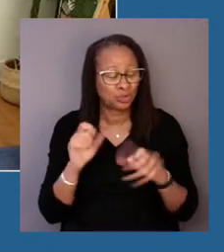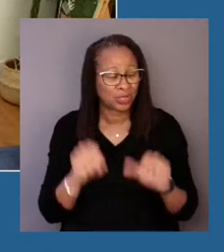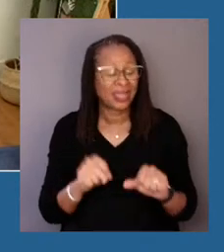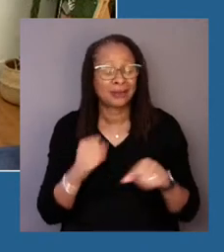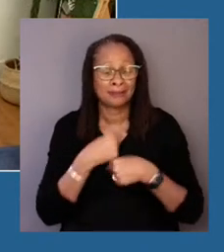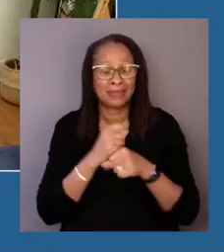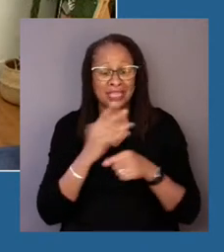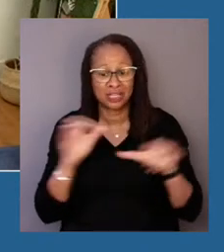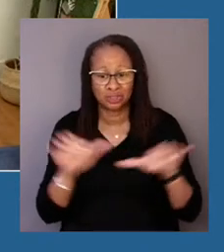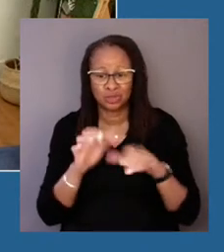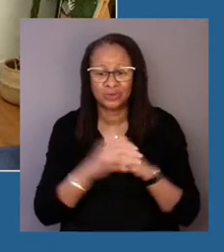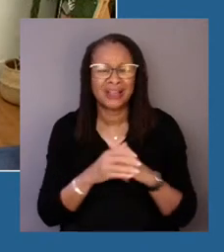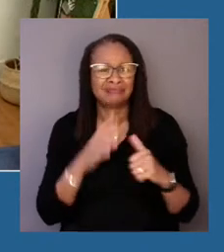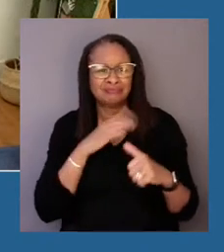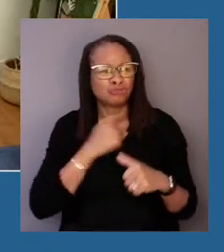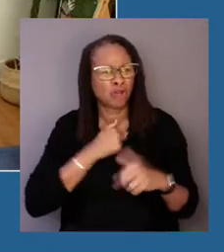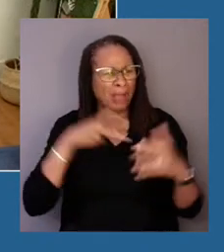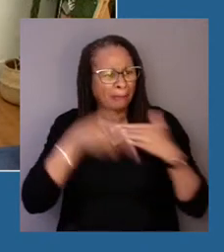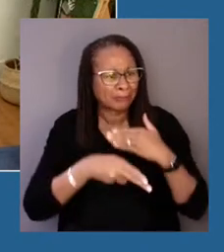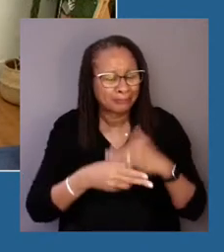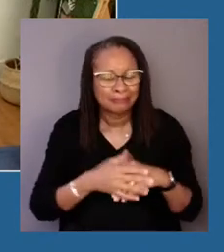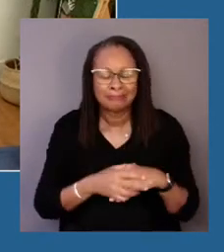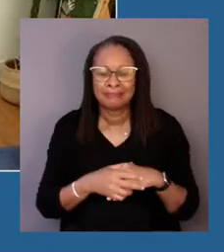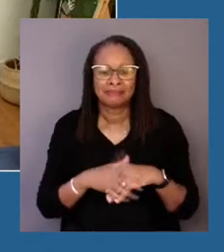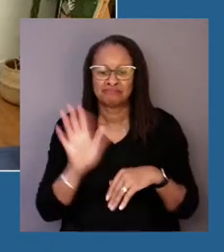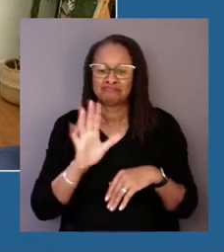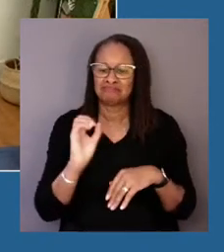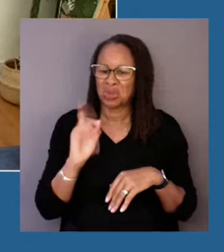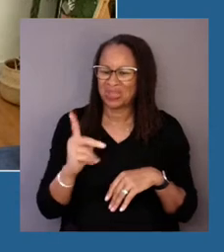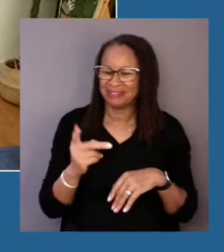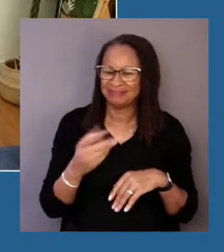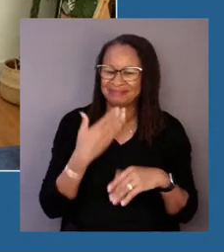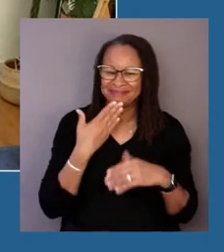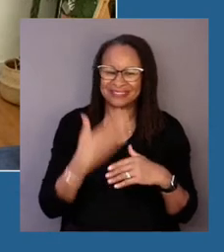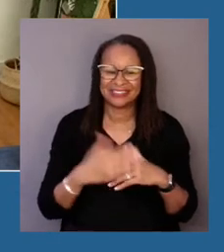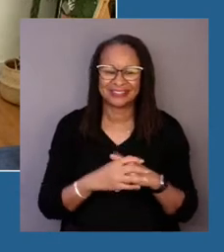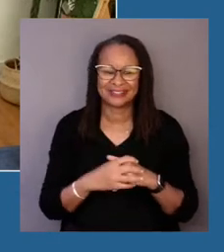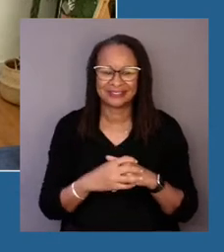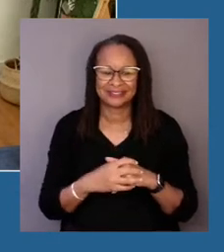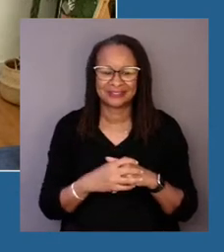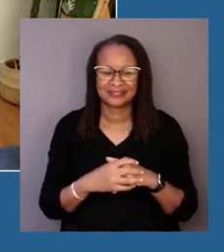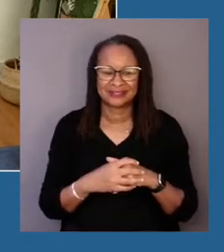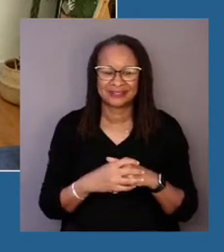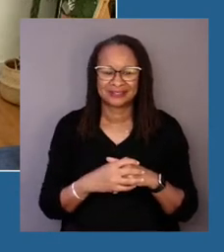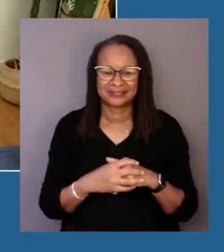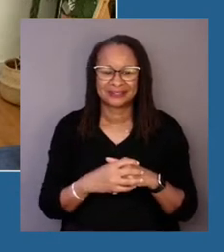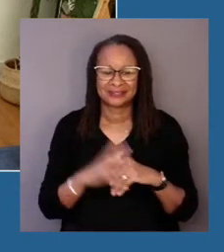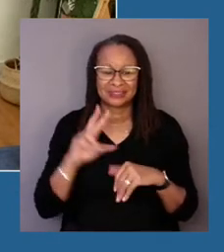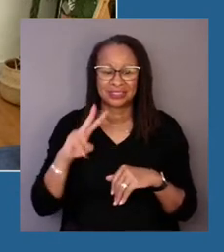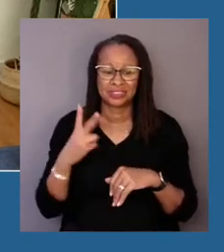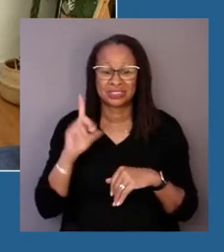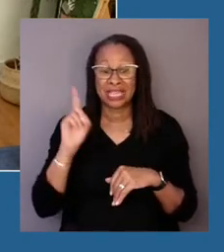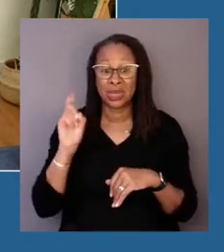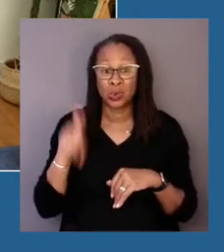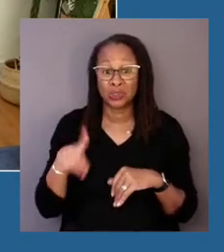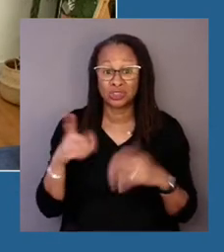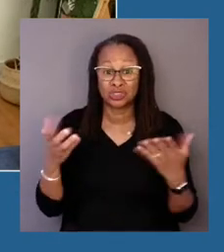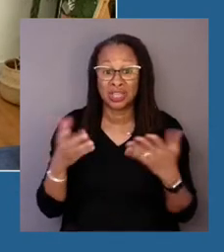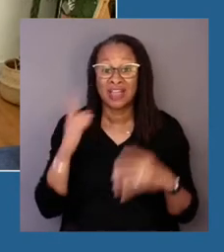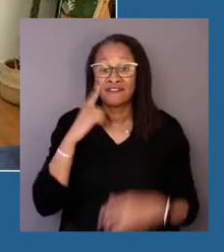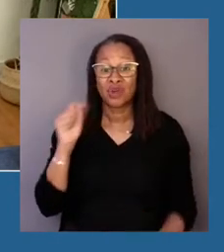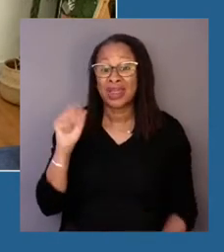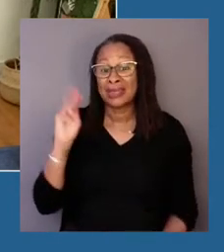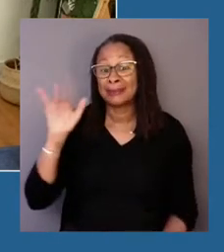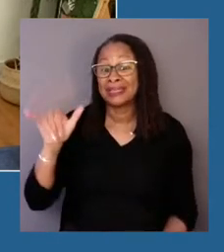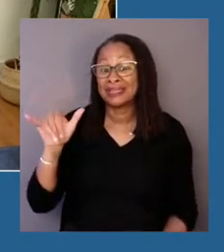I cut you off. Of course. No, it's okay. Yeah. So I guess kind of my second question, which was for Amy. So